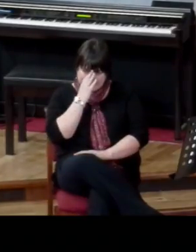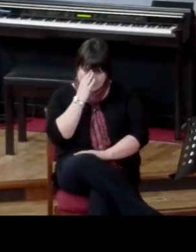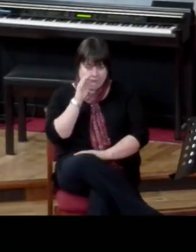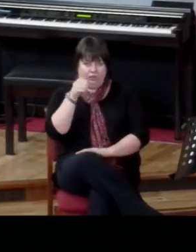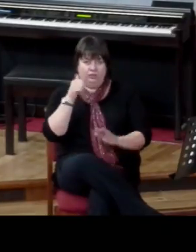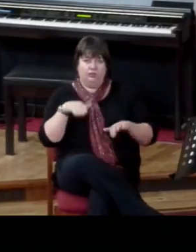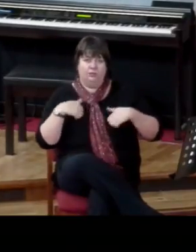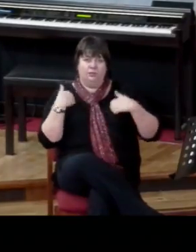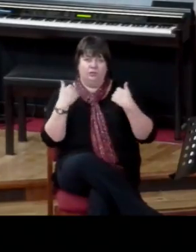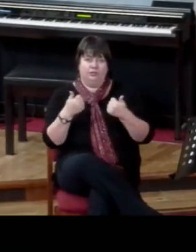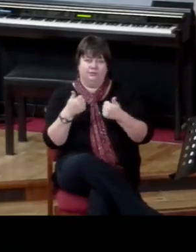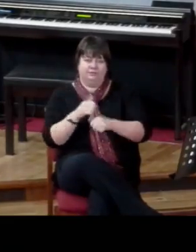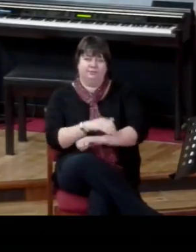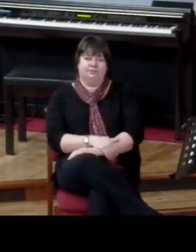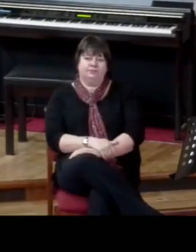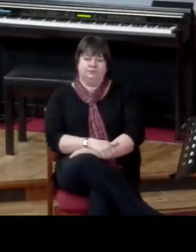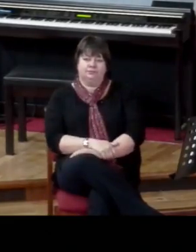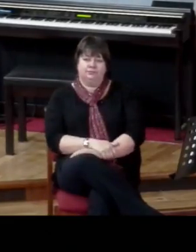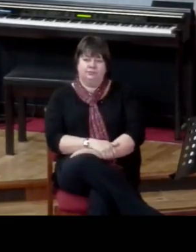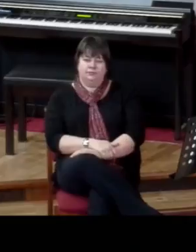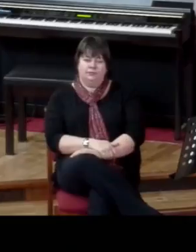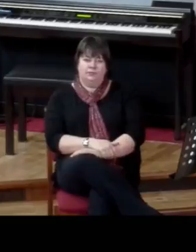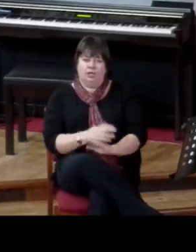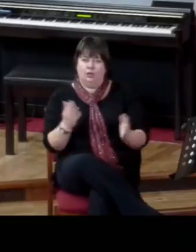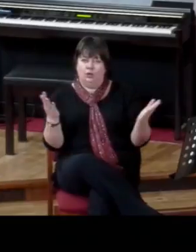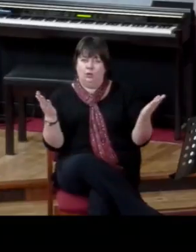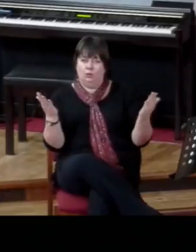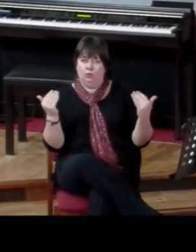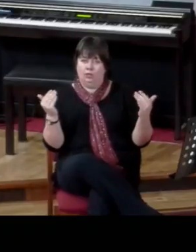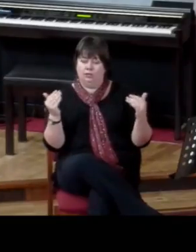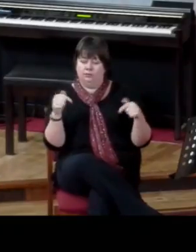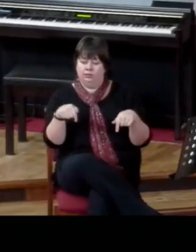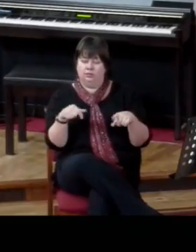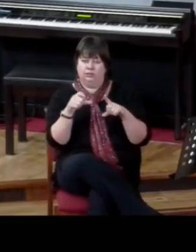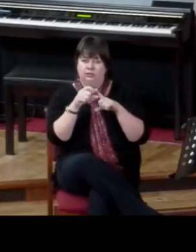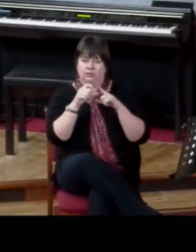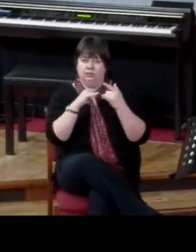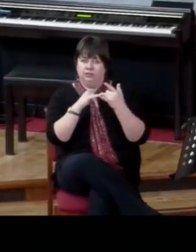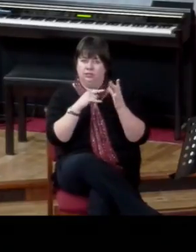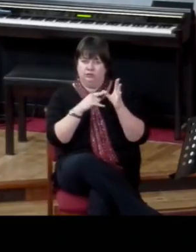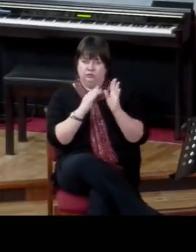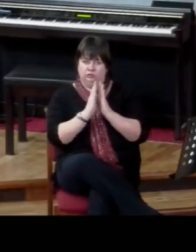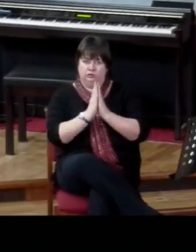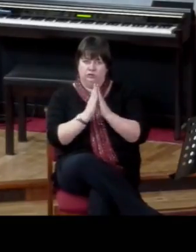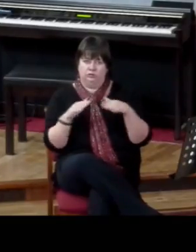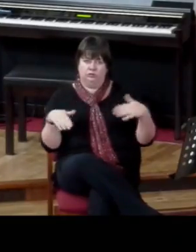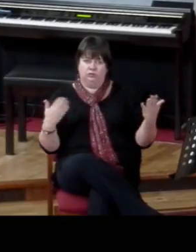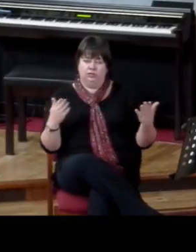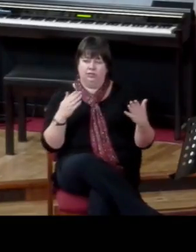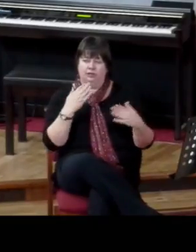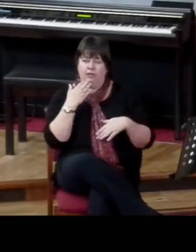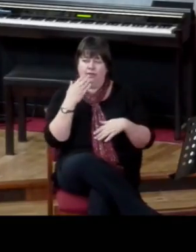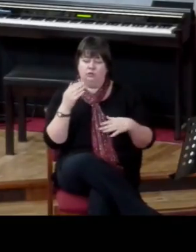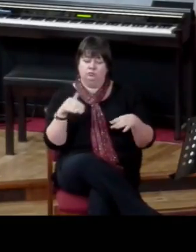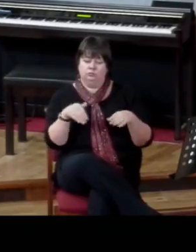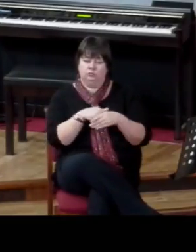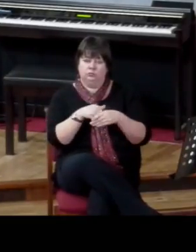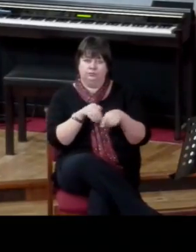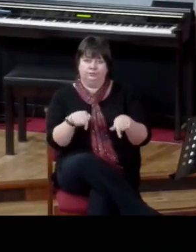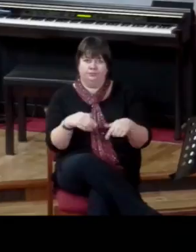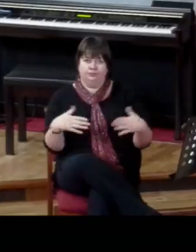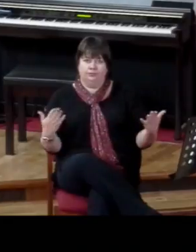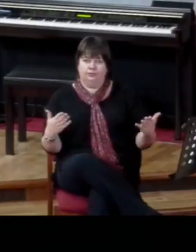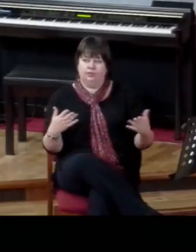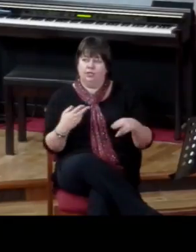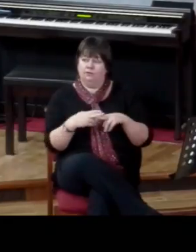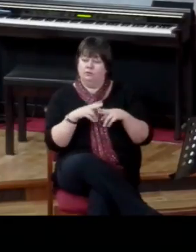Good morning. Very warm welcome to you this morning to Dale St. Andrews. Thank you for joining us. If you're visiting, we bid